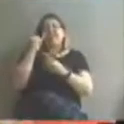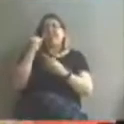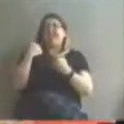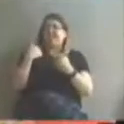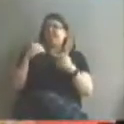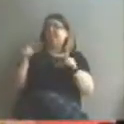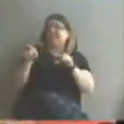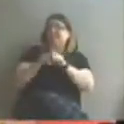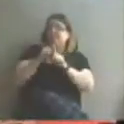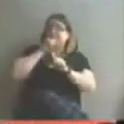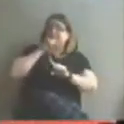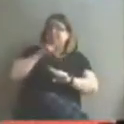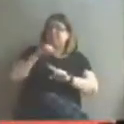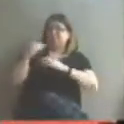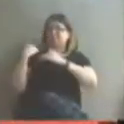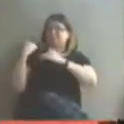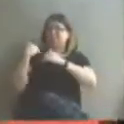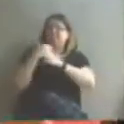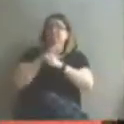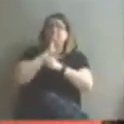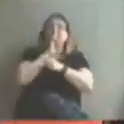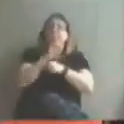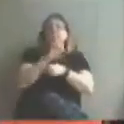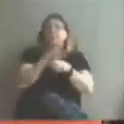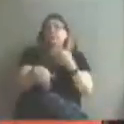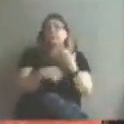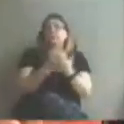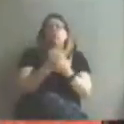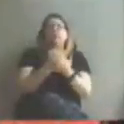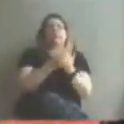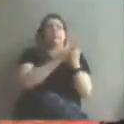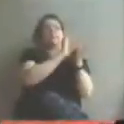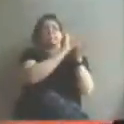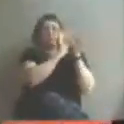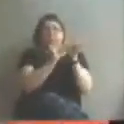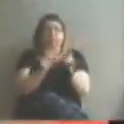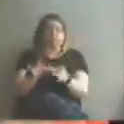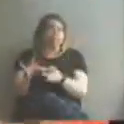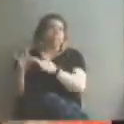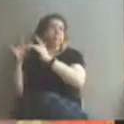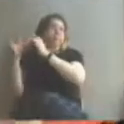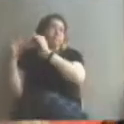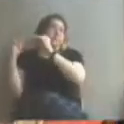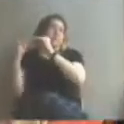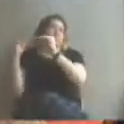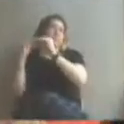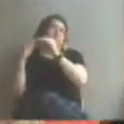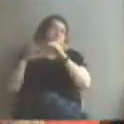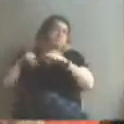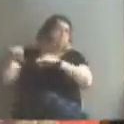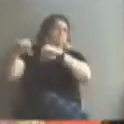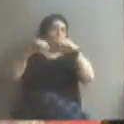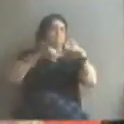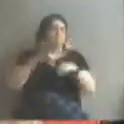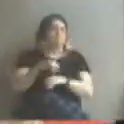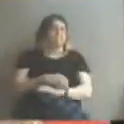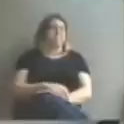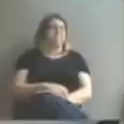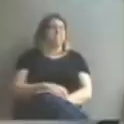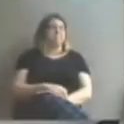the same type of responsibilities, to make sure all that correlates and is equitable.